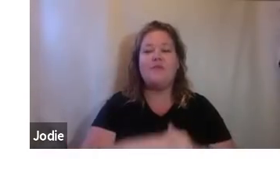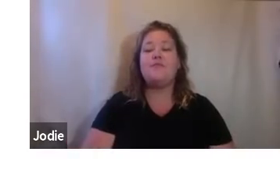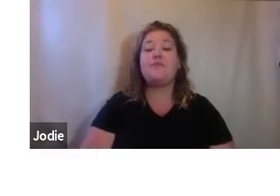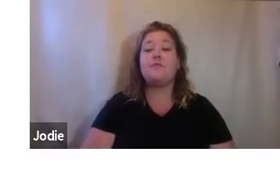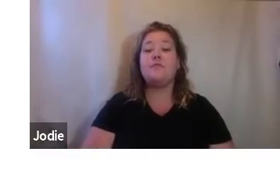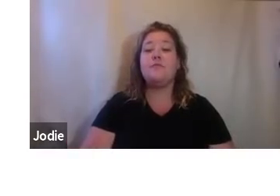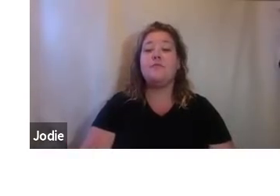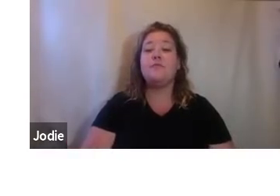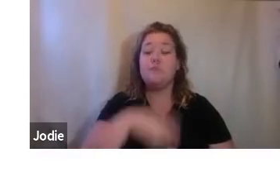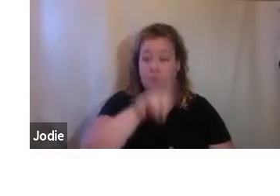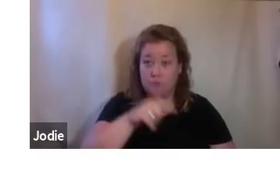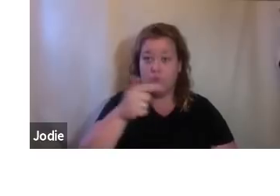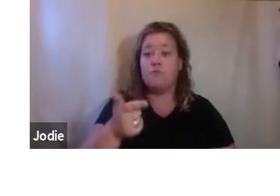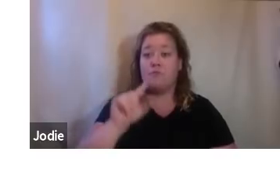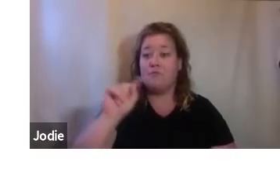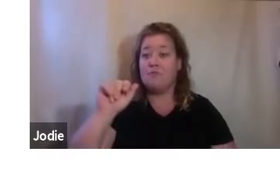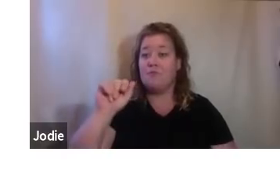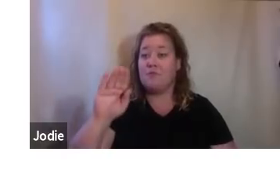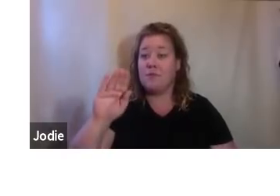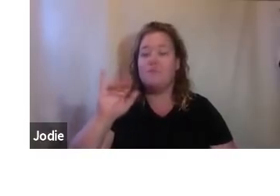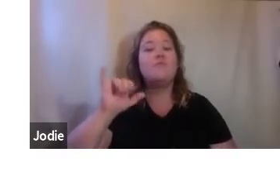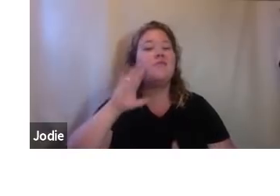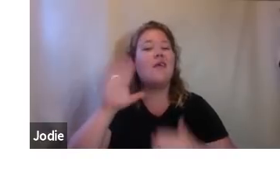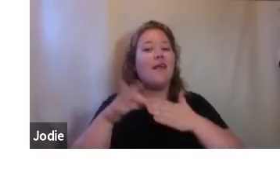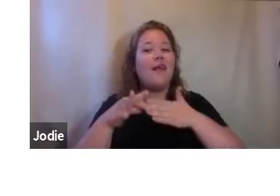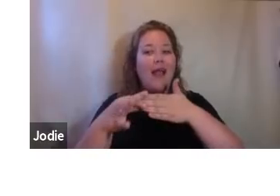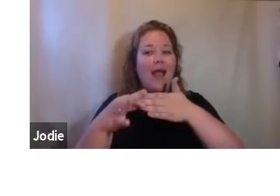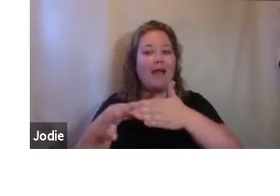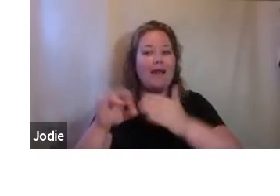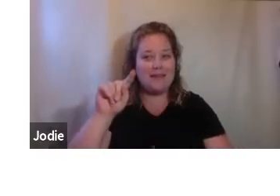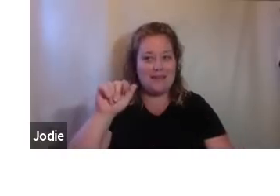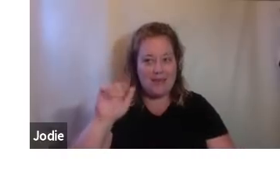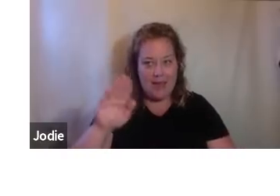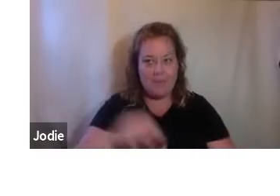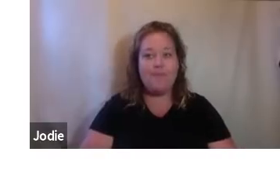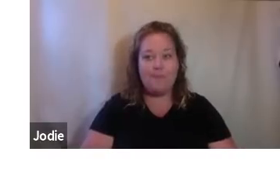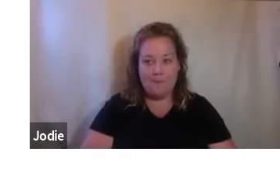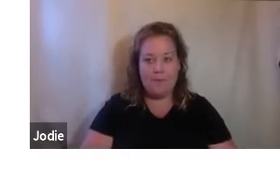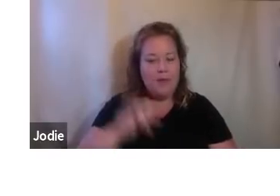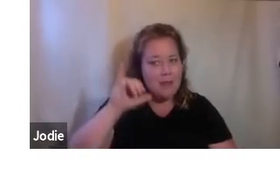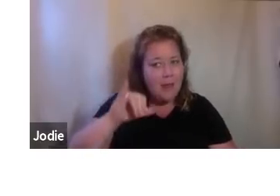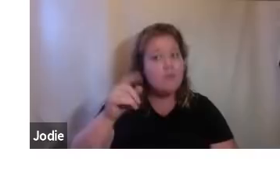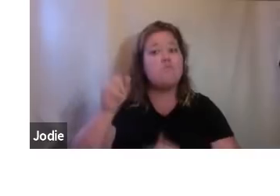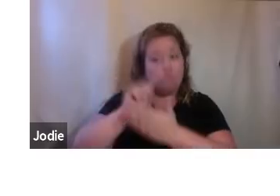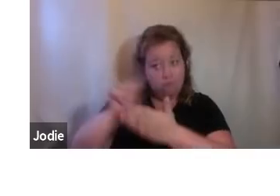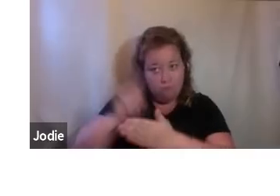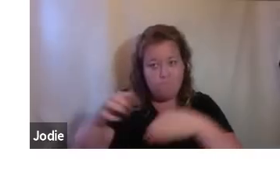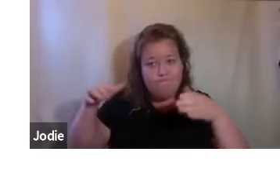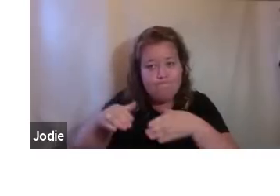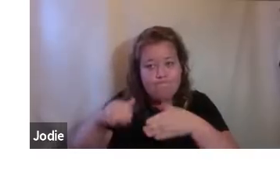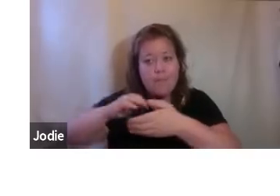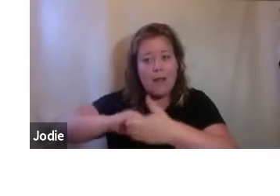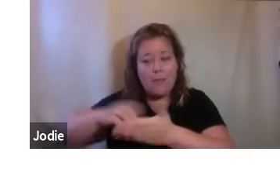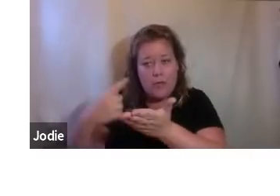web resource will be a guidance tab. This is where the collaborative will look at the data each week and will